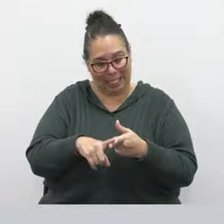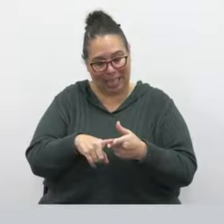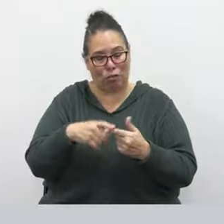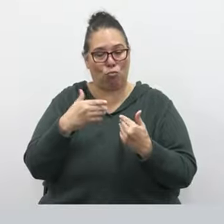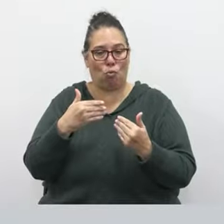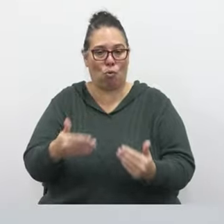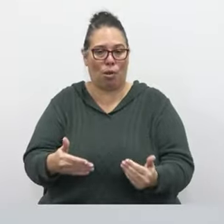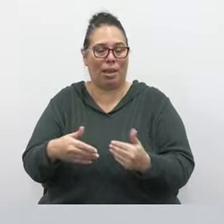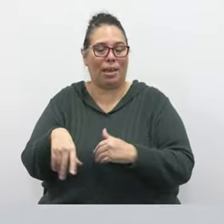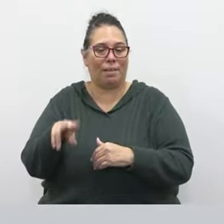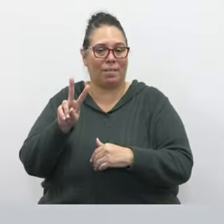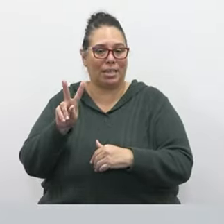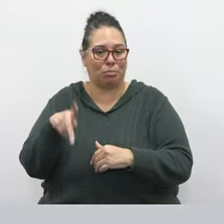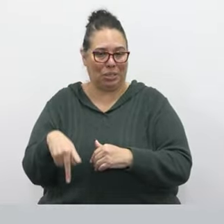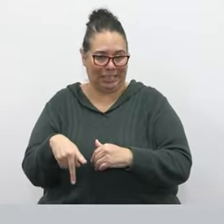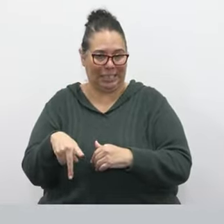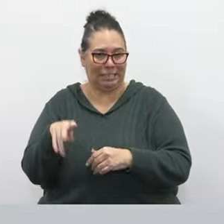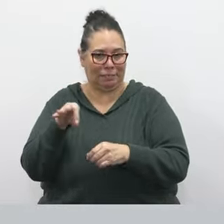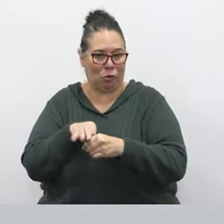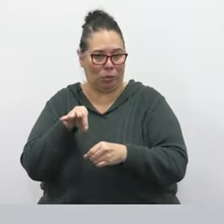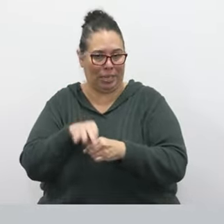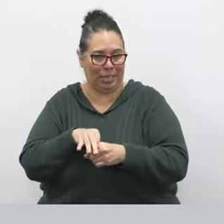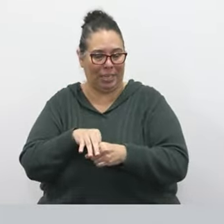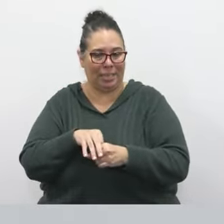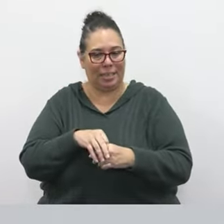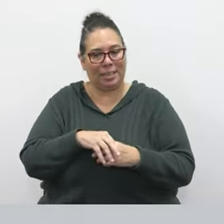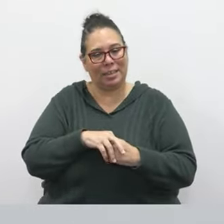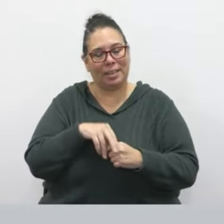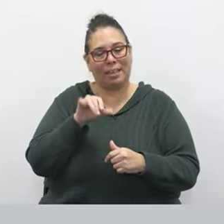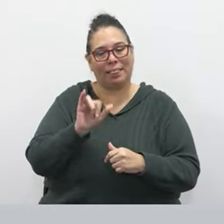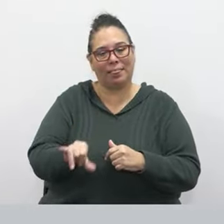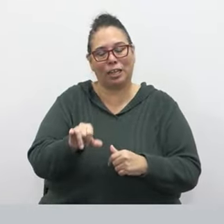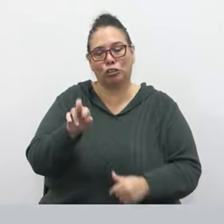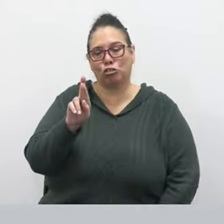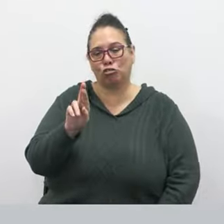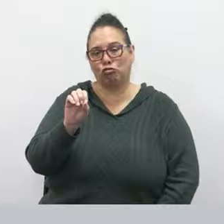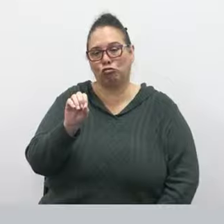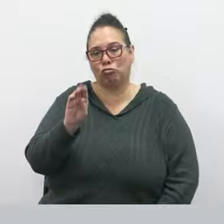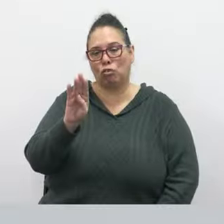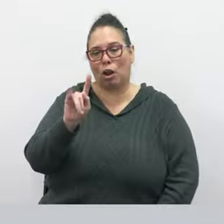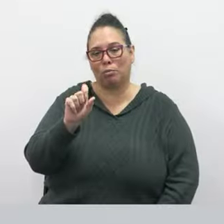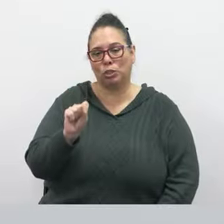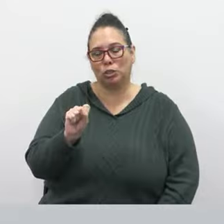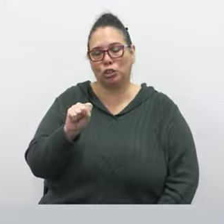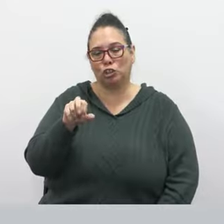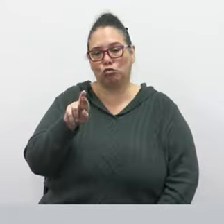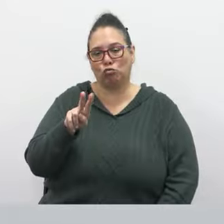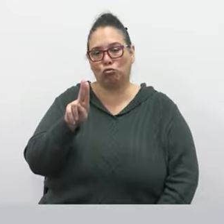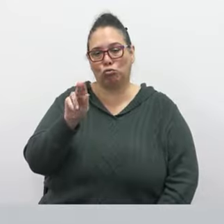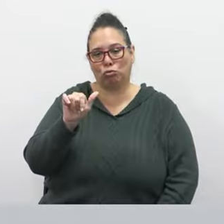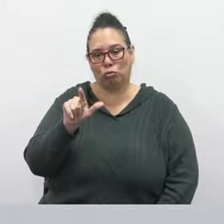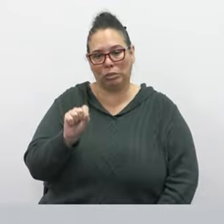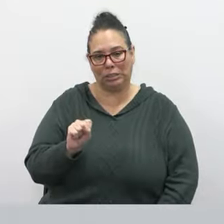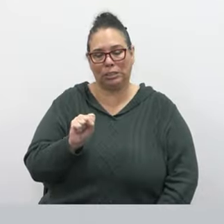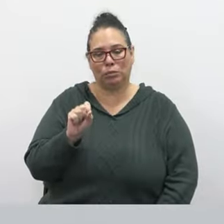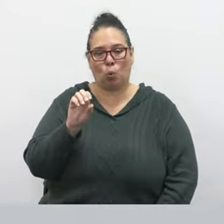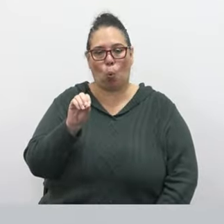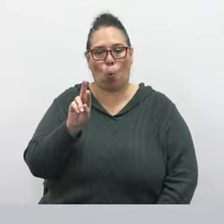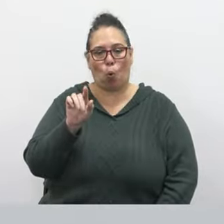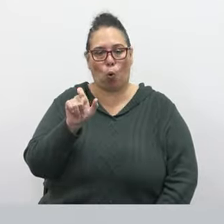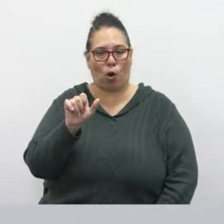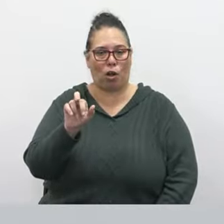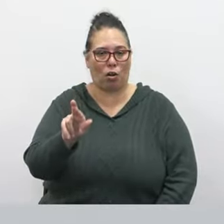manner. So that's what Robert's rules and would suggest as the process